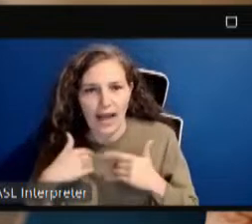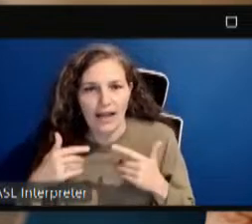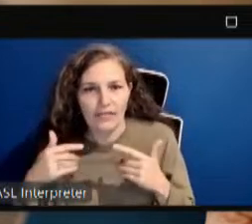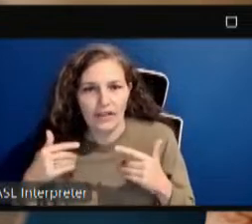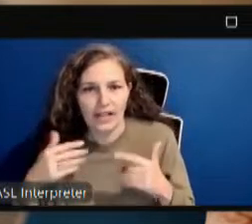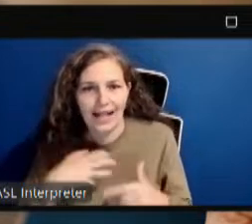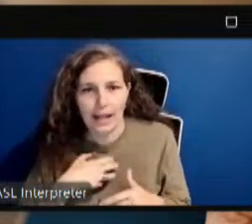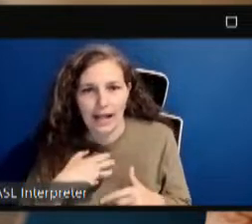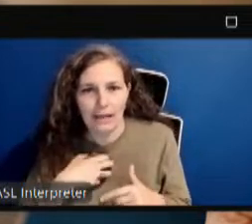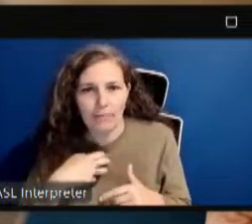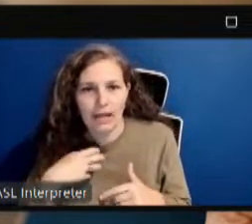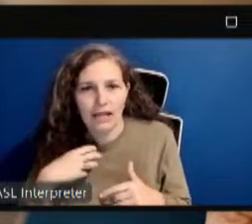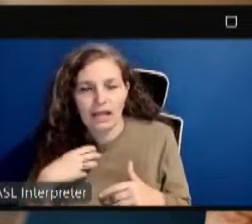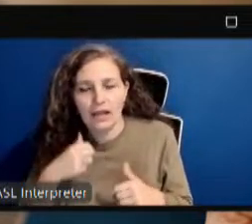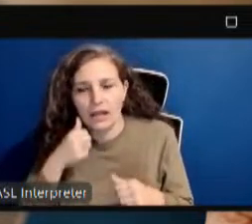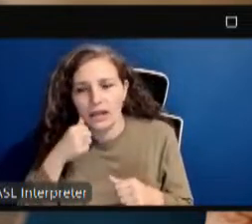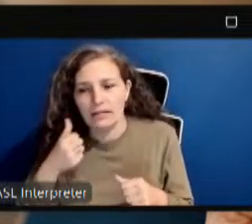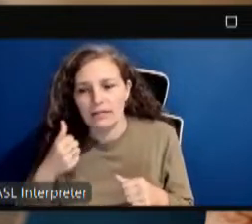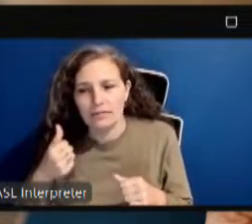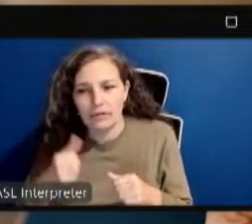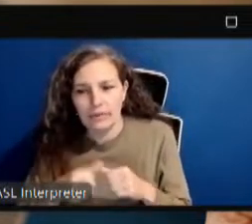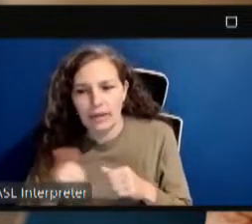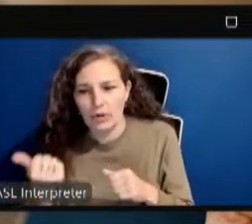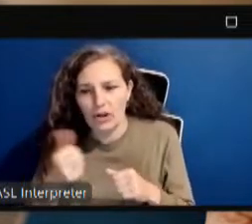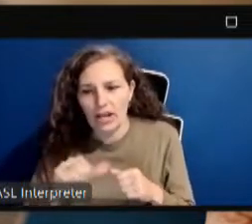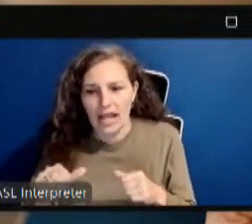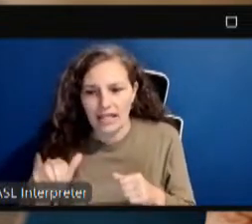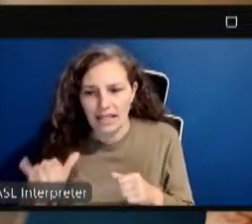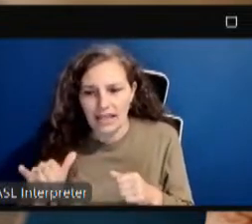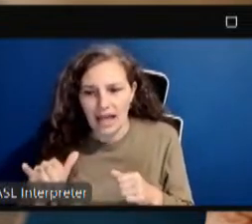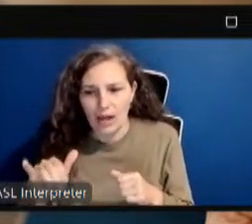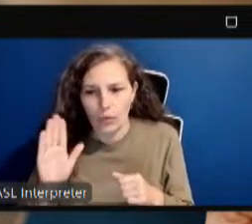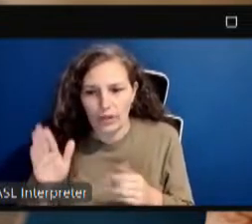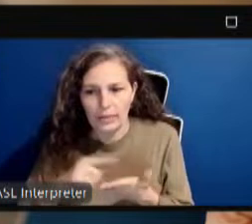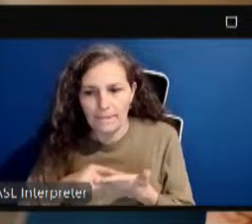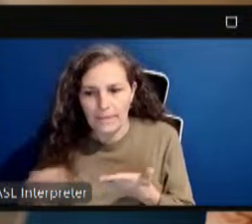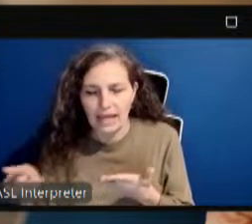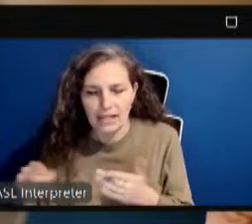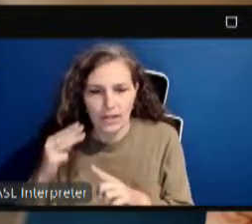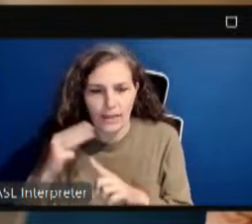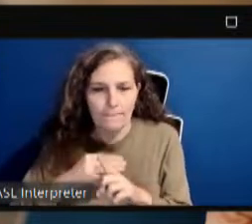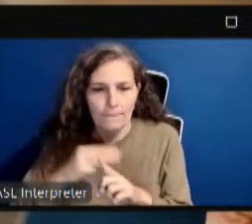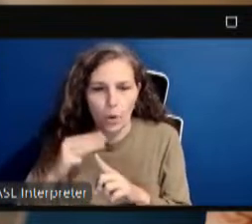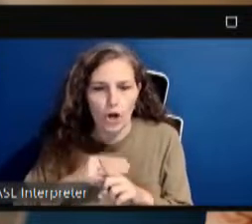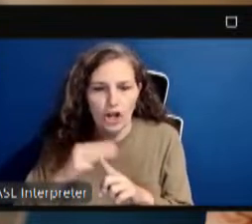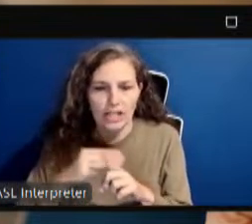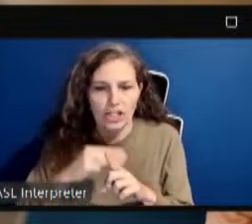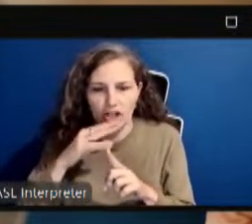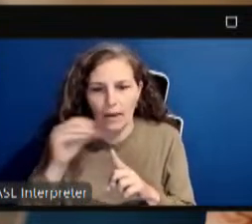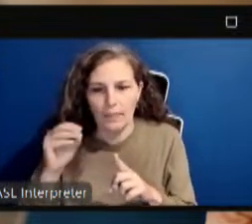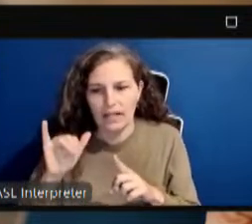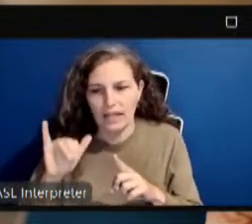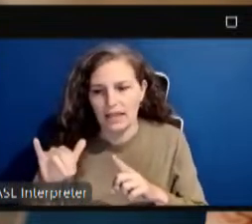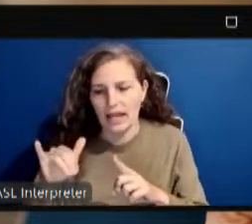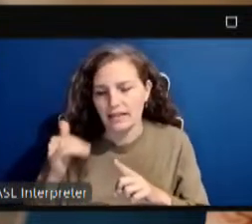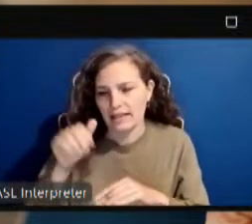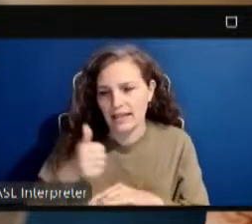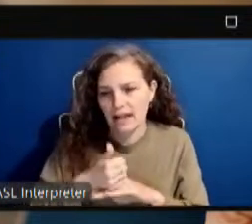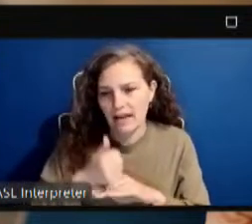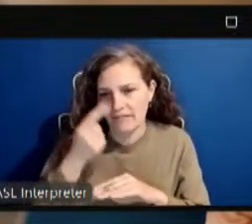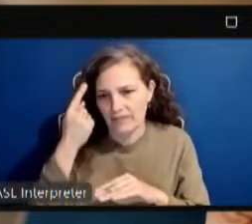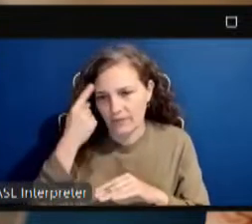any proceeds from that will be paid to the mortgage company. And that's designed for several reasons,